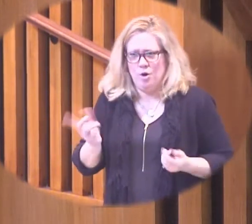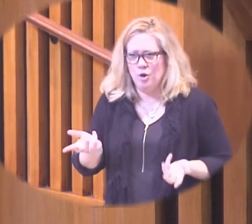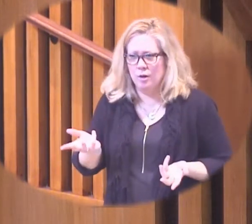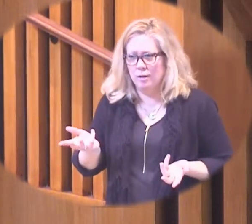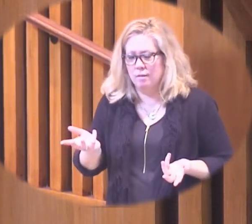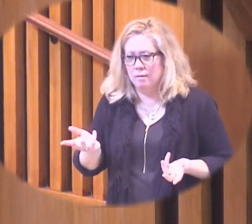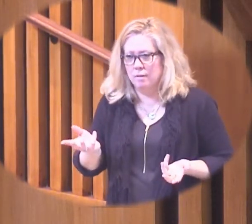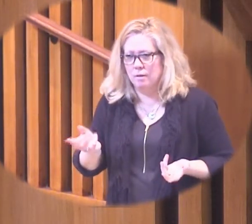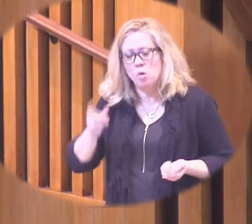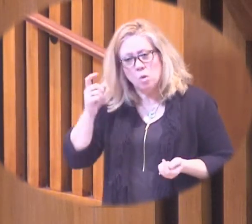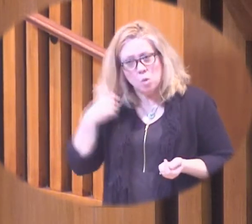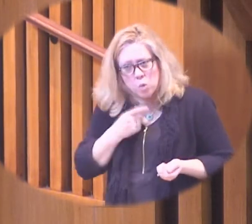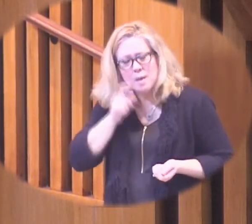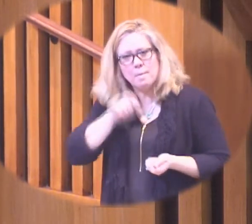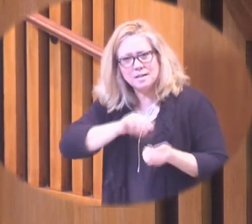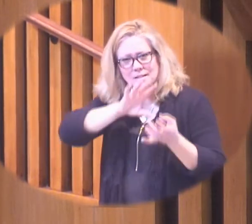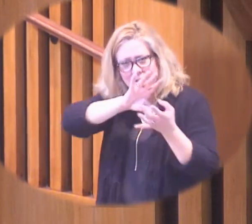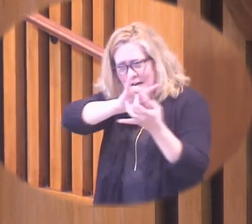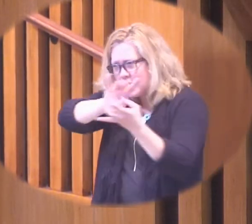Connections got to be made.